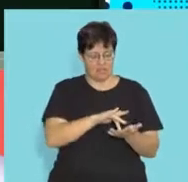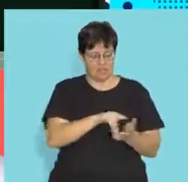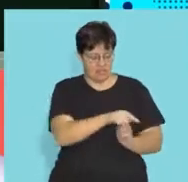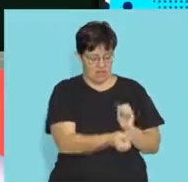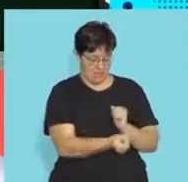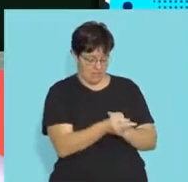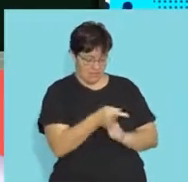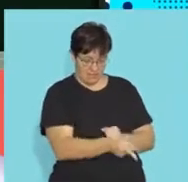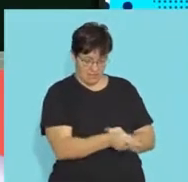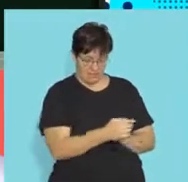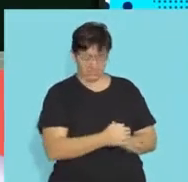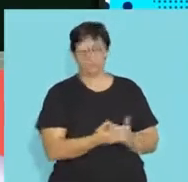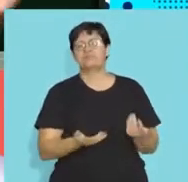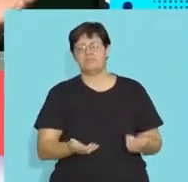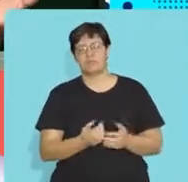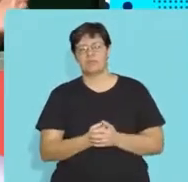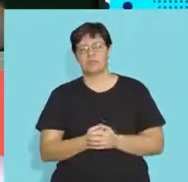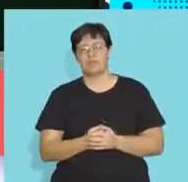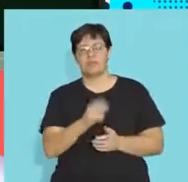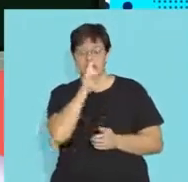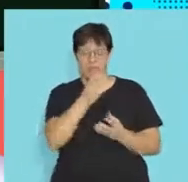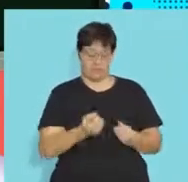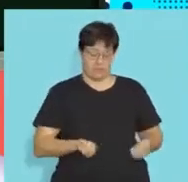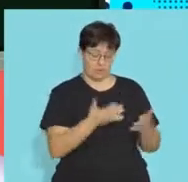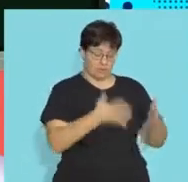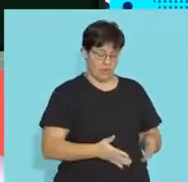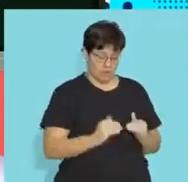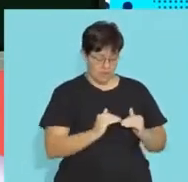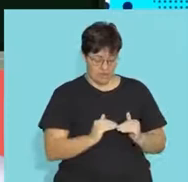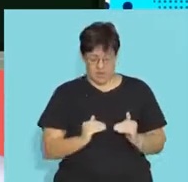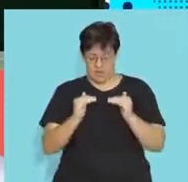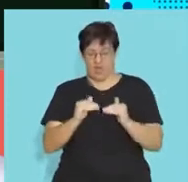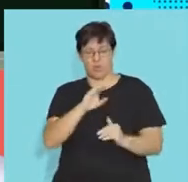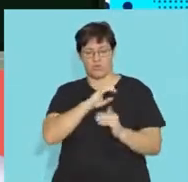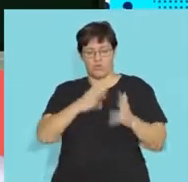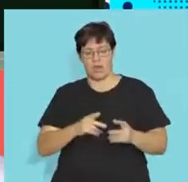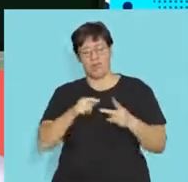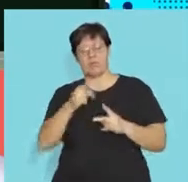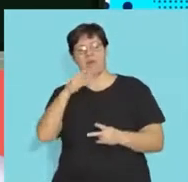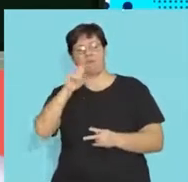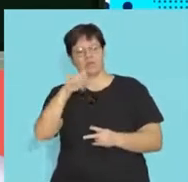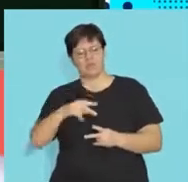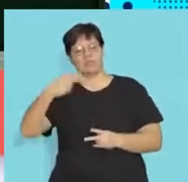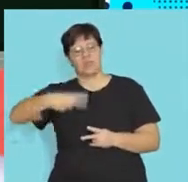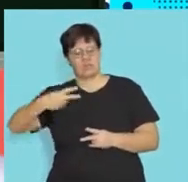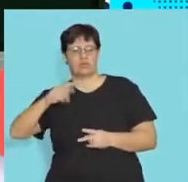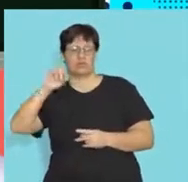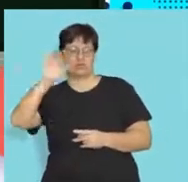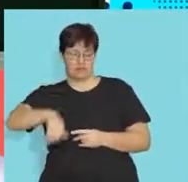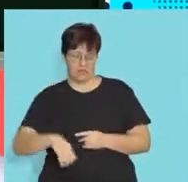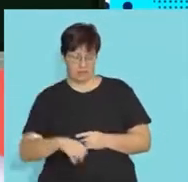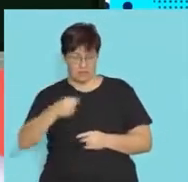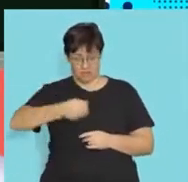an individual occupies. When we look at food chains, we often see producers, consumers, either being primary, secondary, or